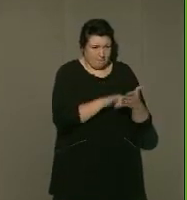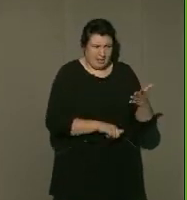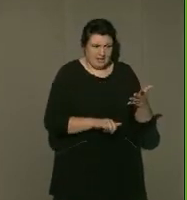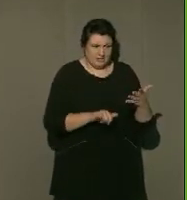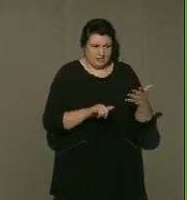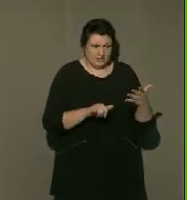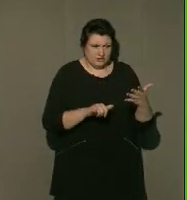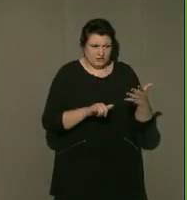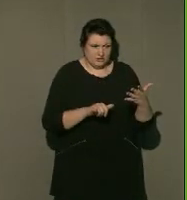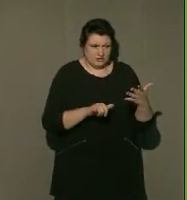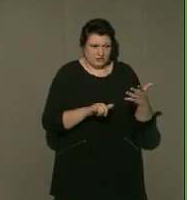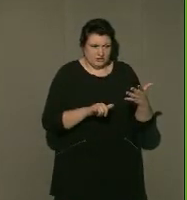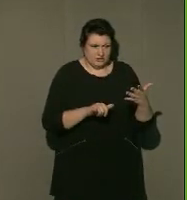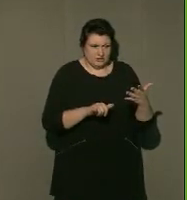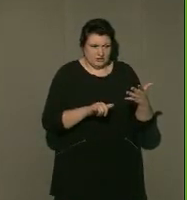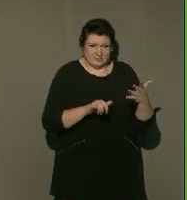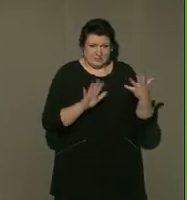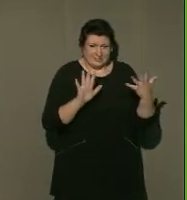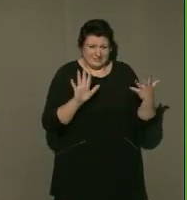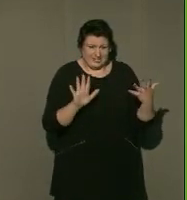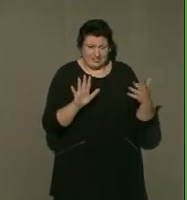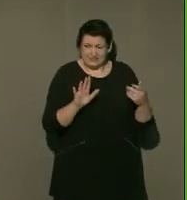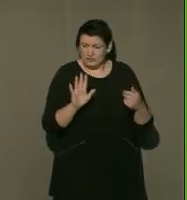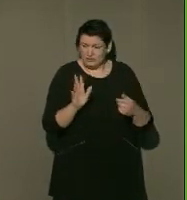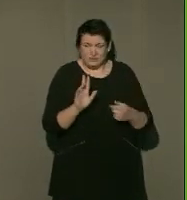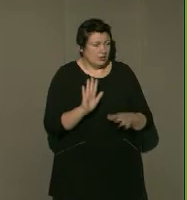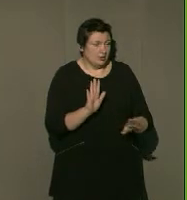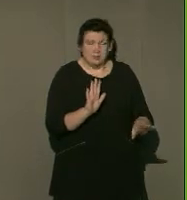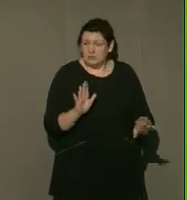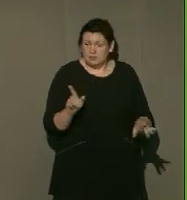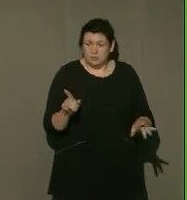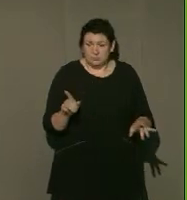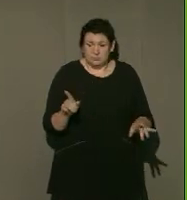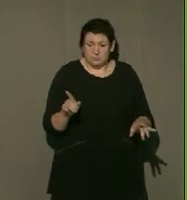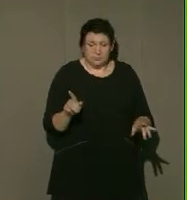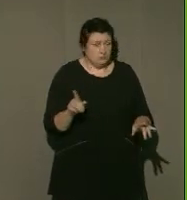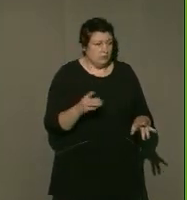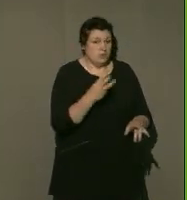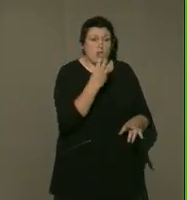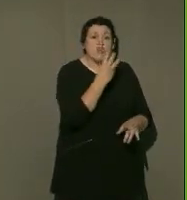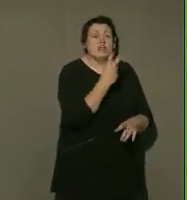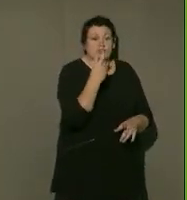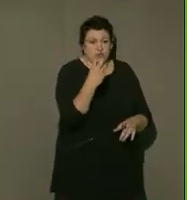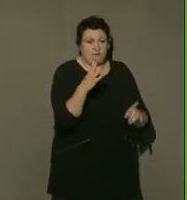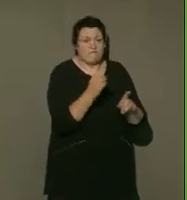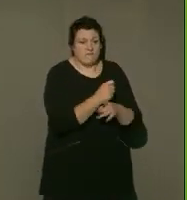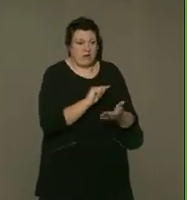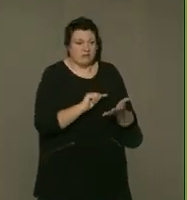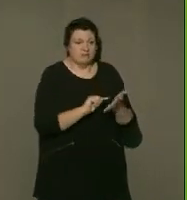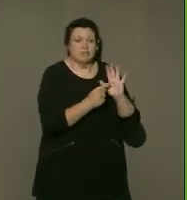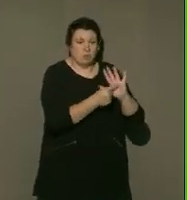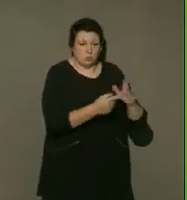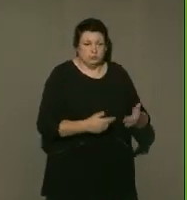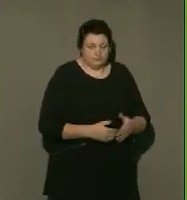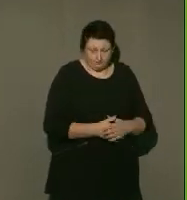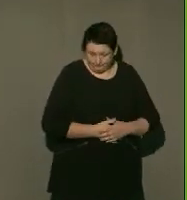that? No, not at all. Apologies. On page 32, 32, the original motion. Thank you very